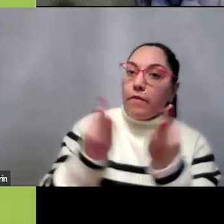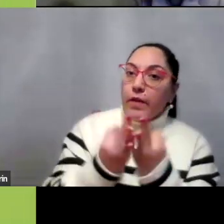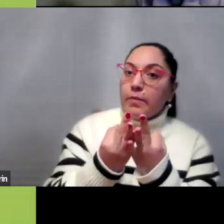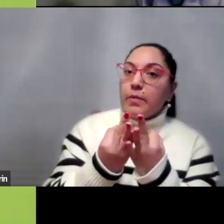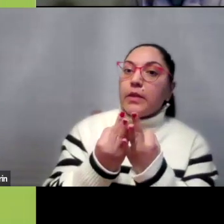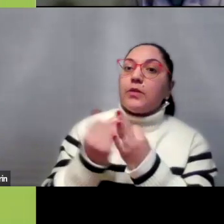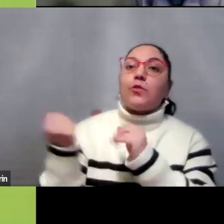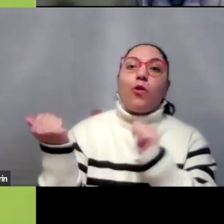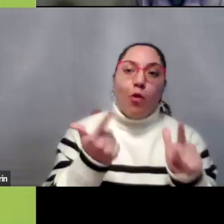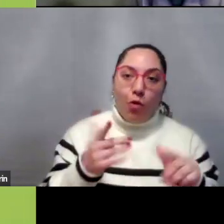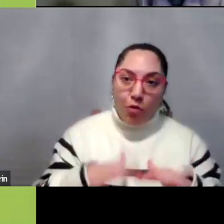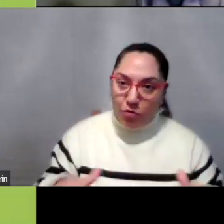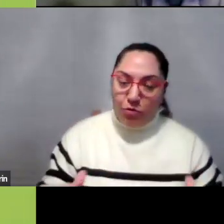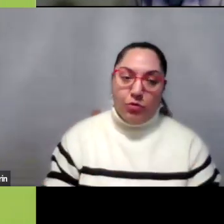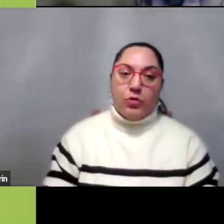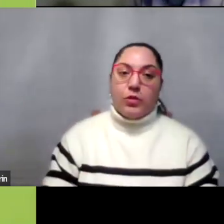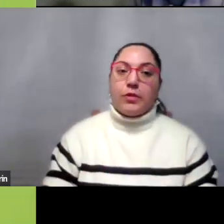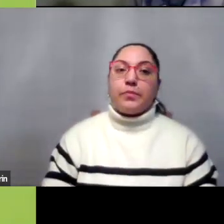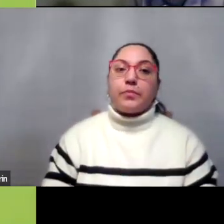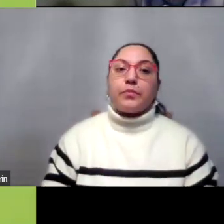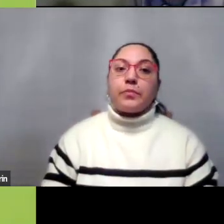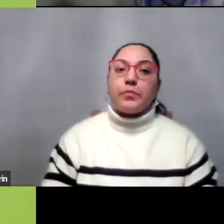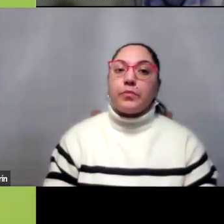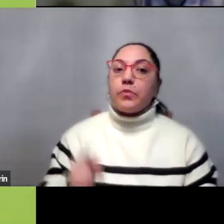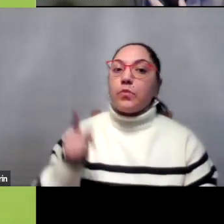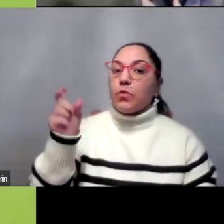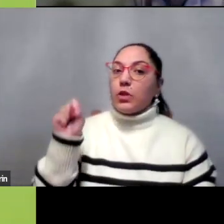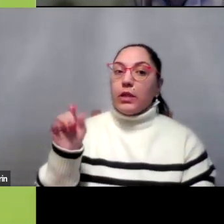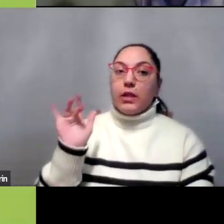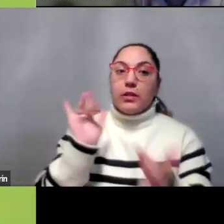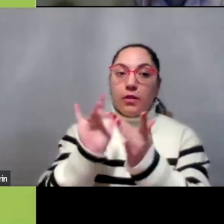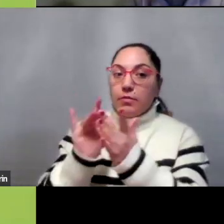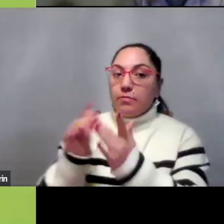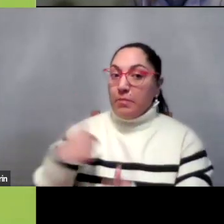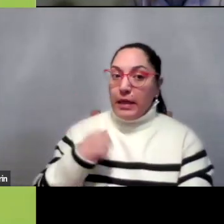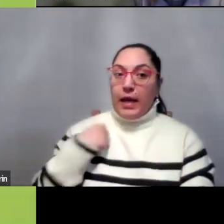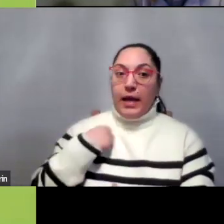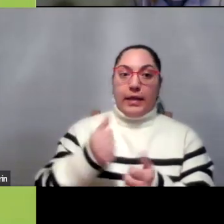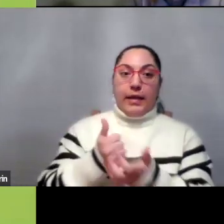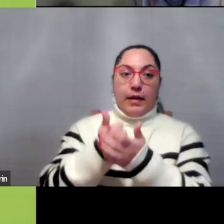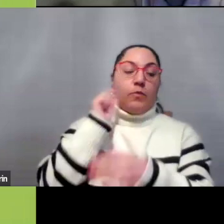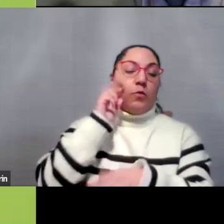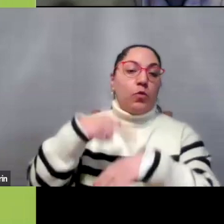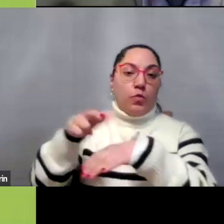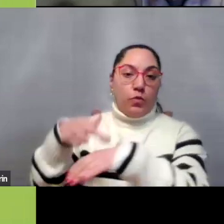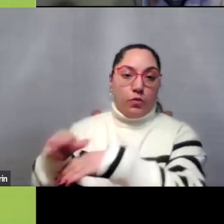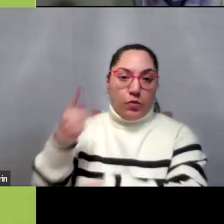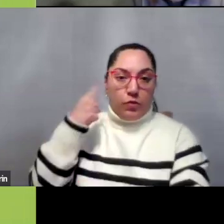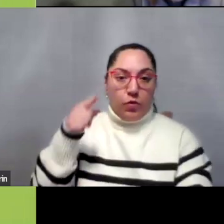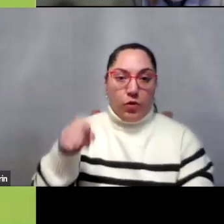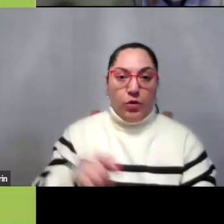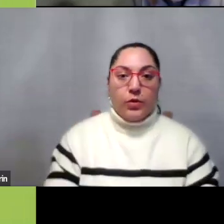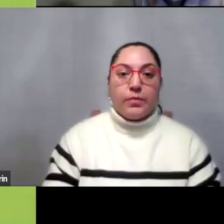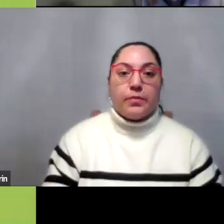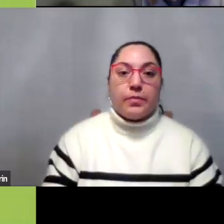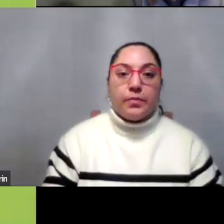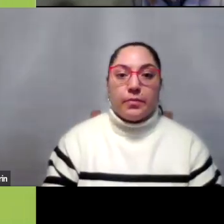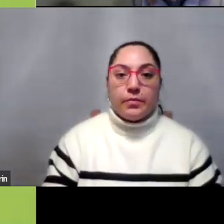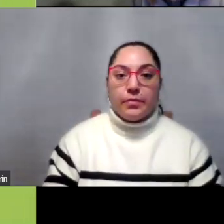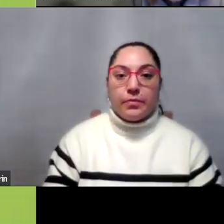through the LCT, or if you're interested in these services, a lot of them you can contact me and I can help do the referral forms for you. Next